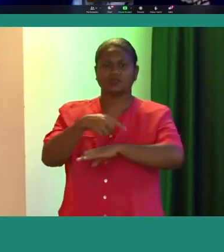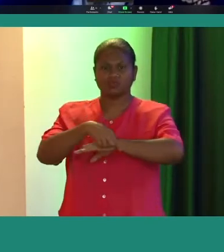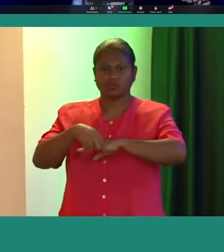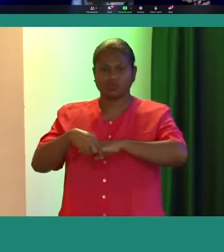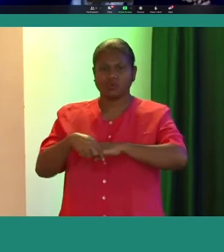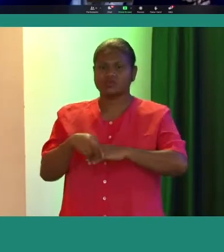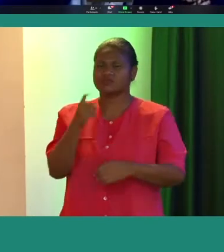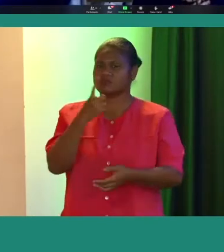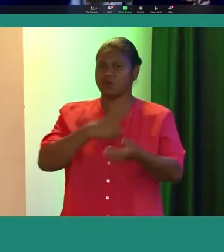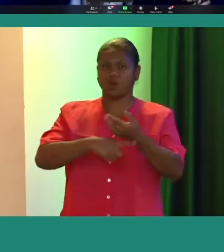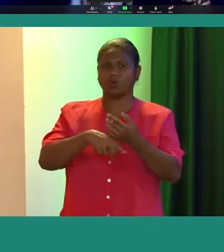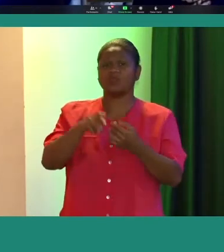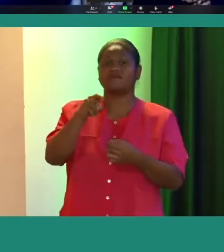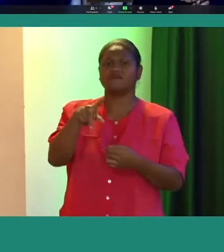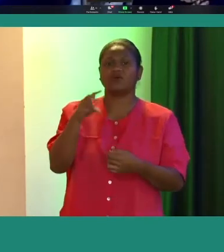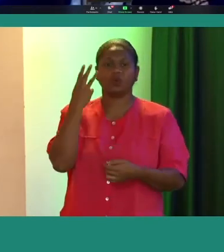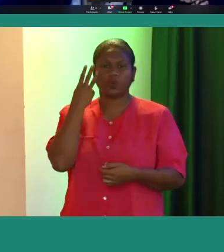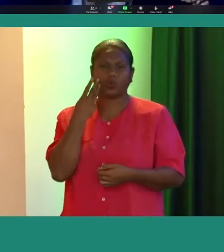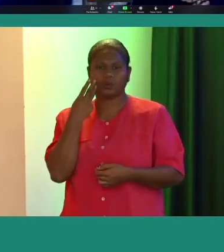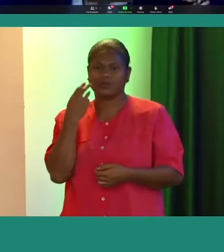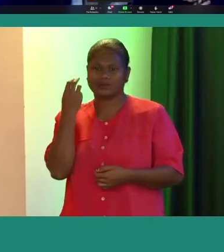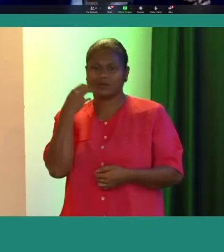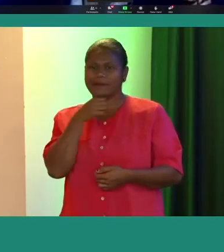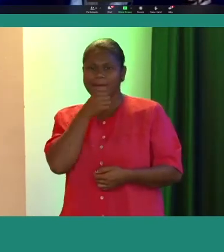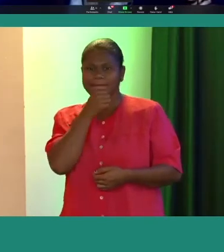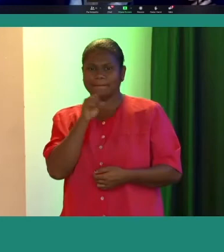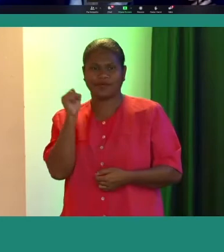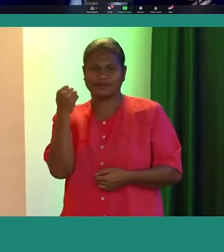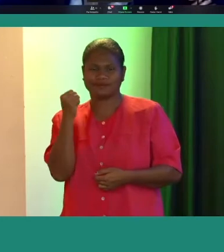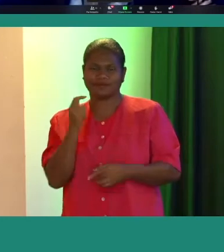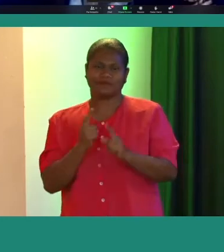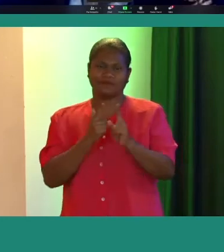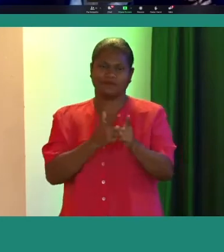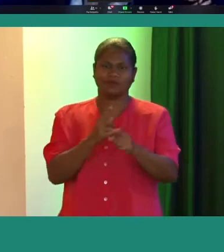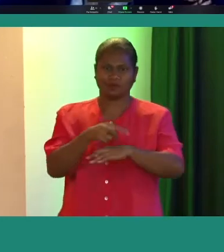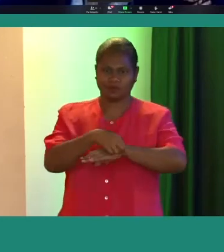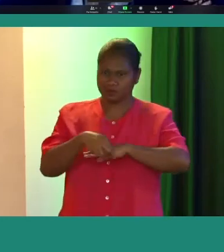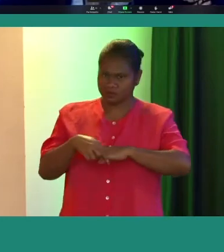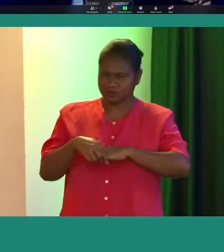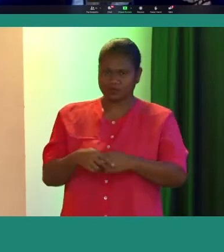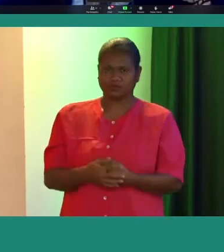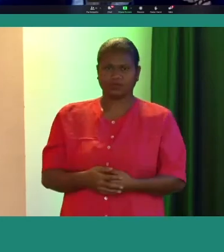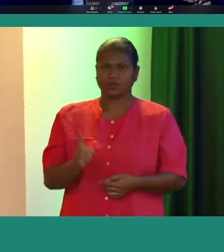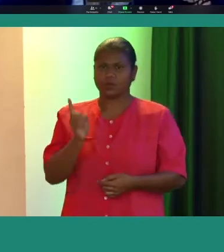the department doing anything about that in addressing that?